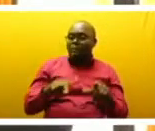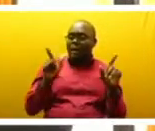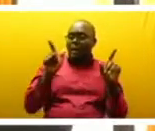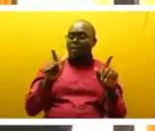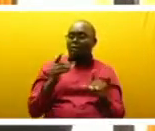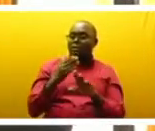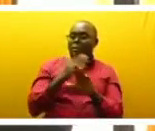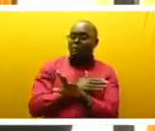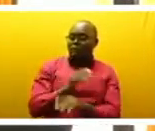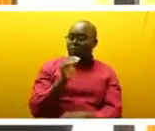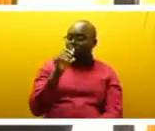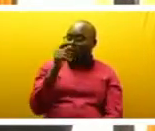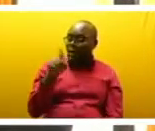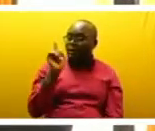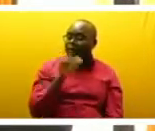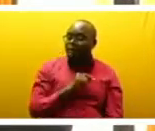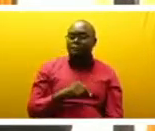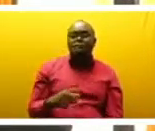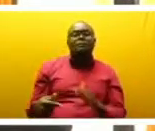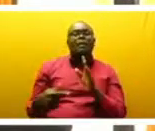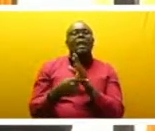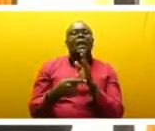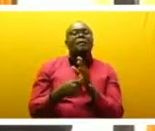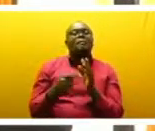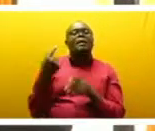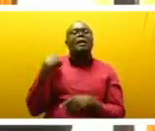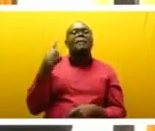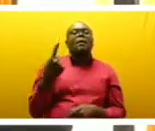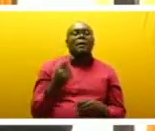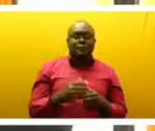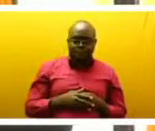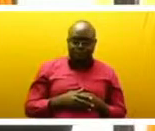in order. Number one, my lords and my ladies,